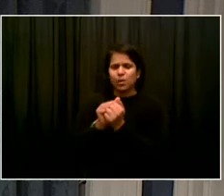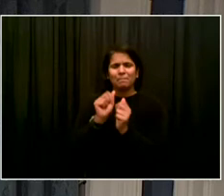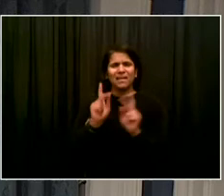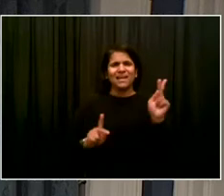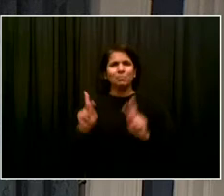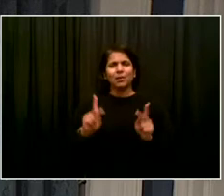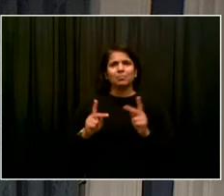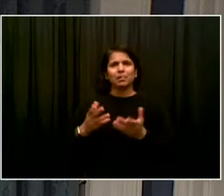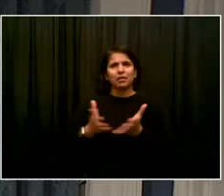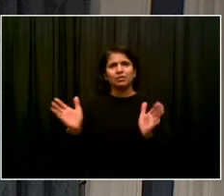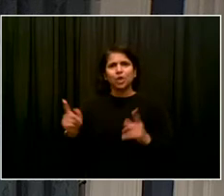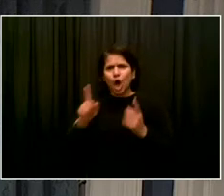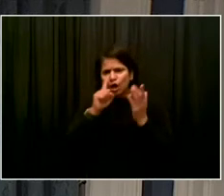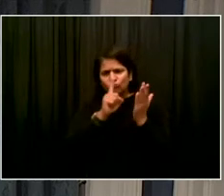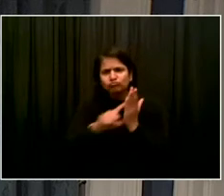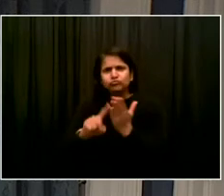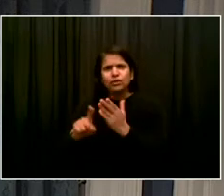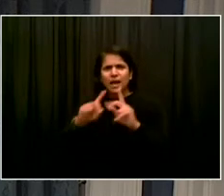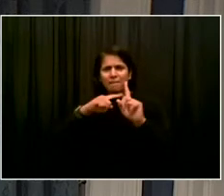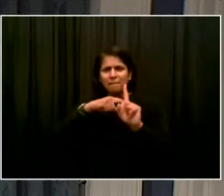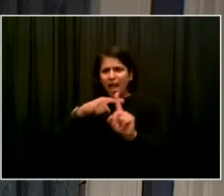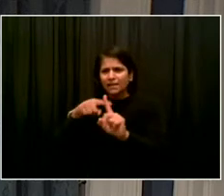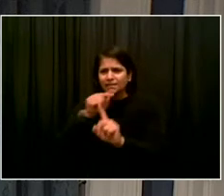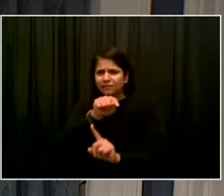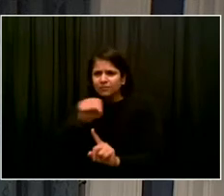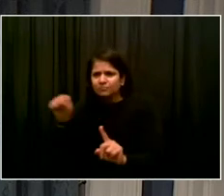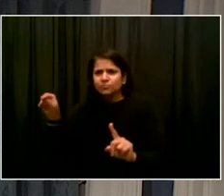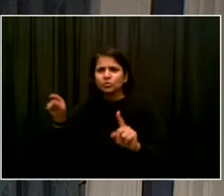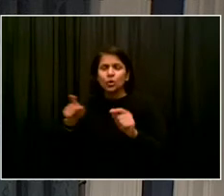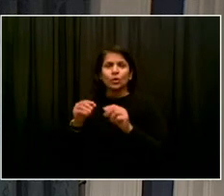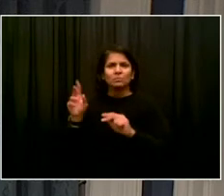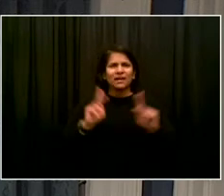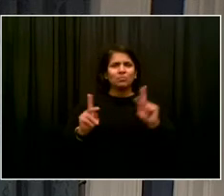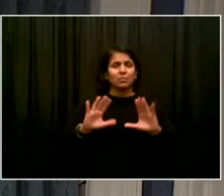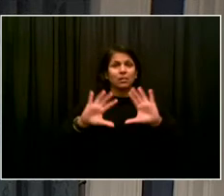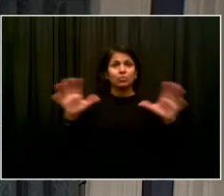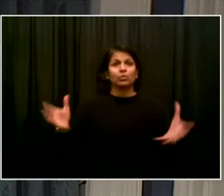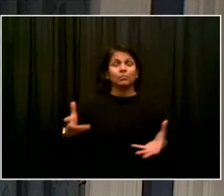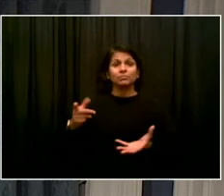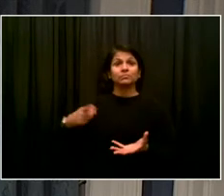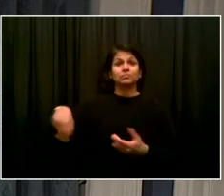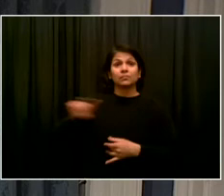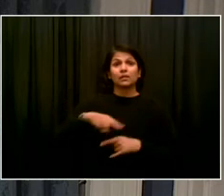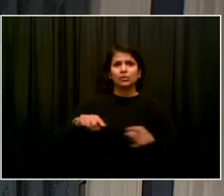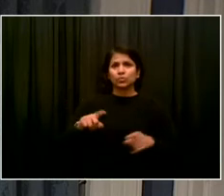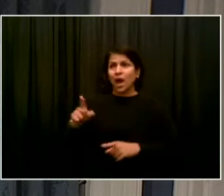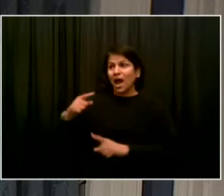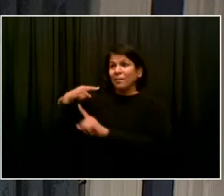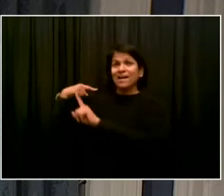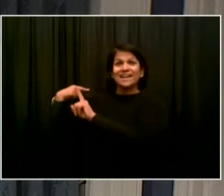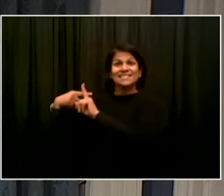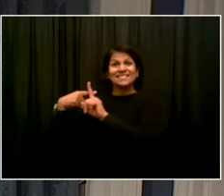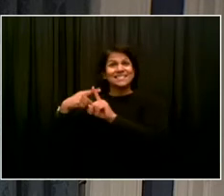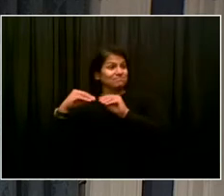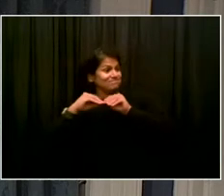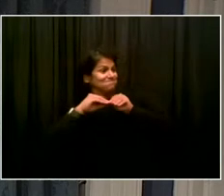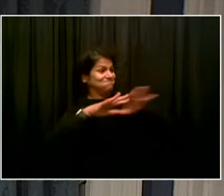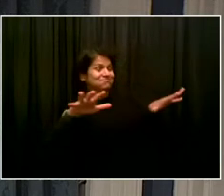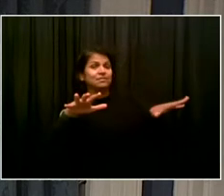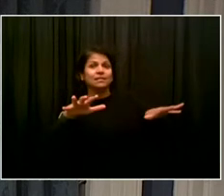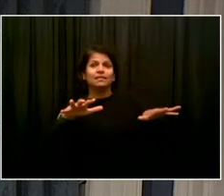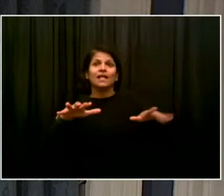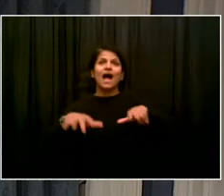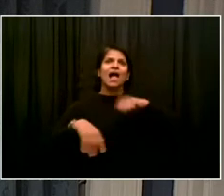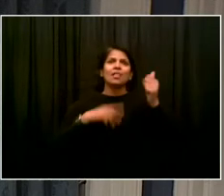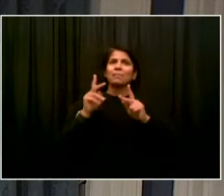think it creates this kind of virtuous loop because you send a signal to people that something's okay. Well, I'm glad